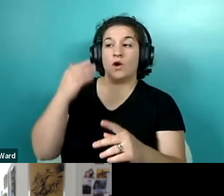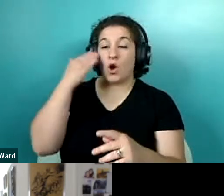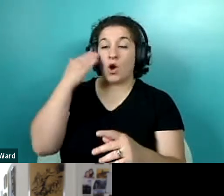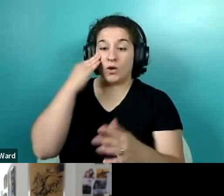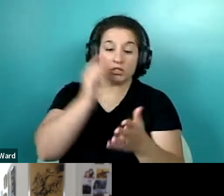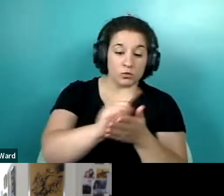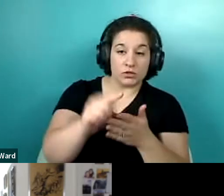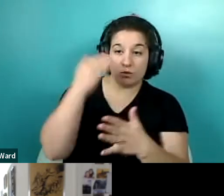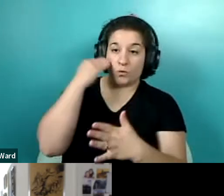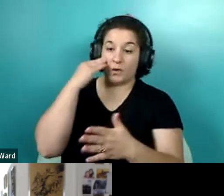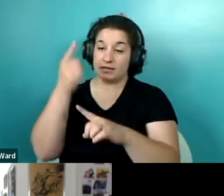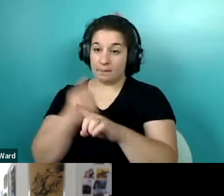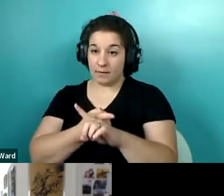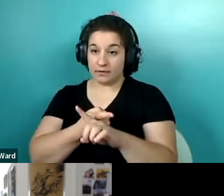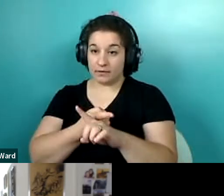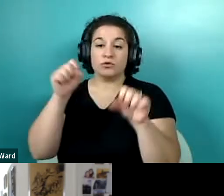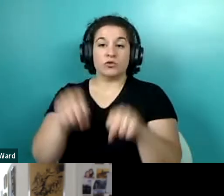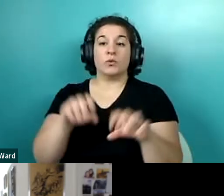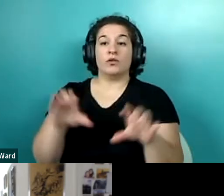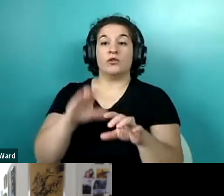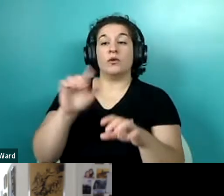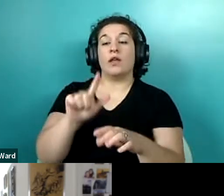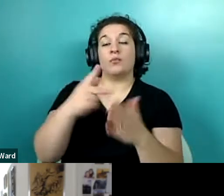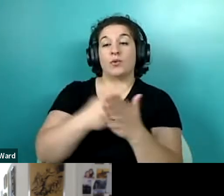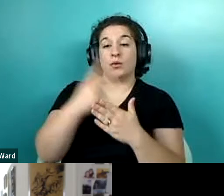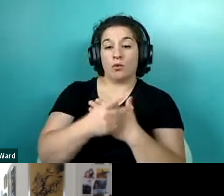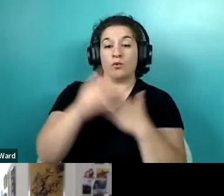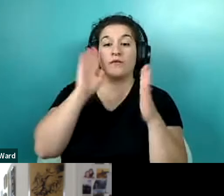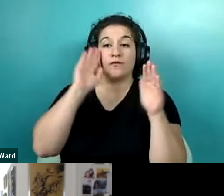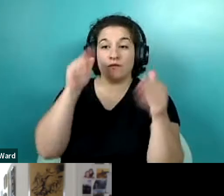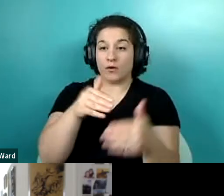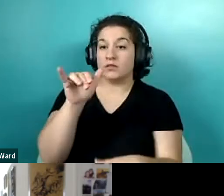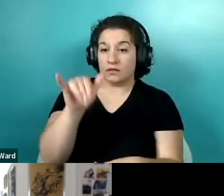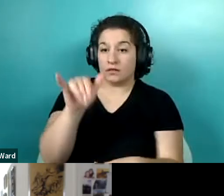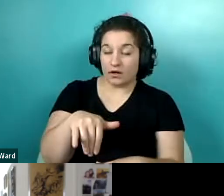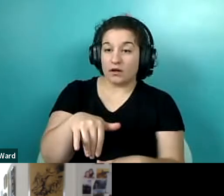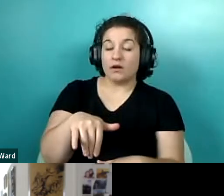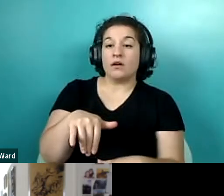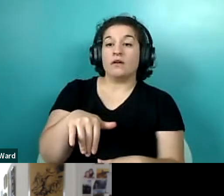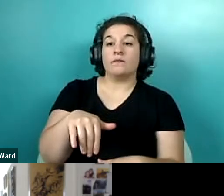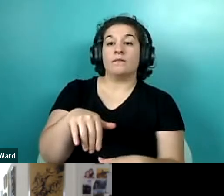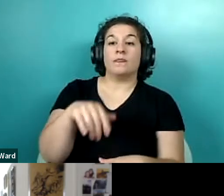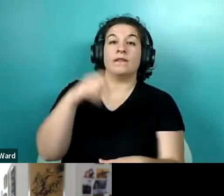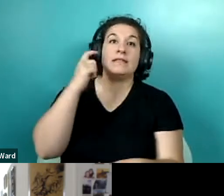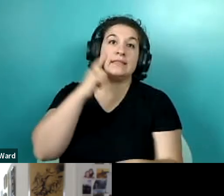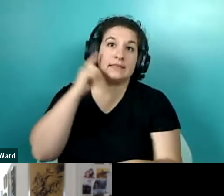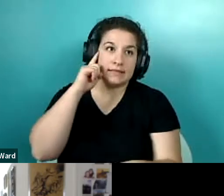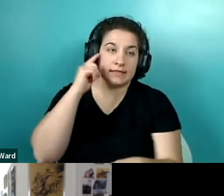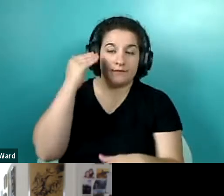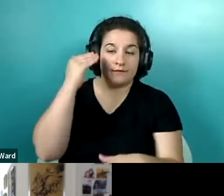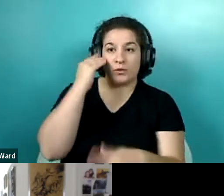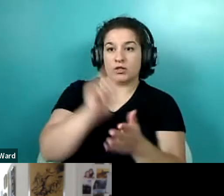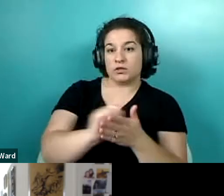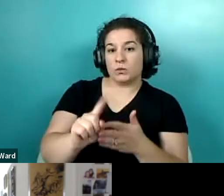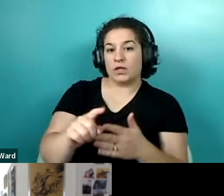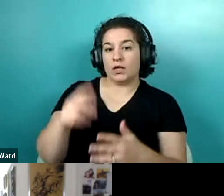library programming centered on those weeks, for Deaf Awareness Week, Blind Awareness Week. This is Disability Pride Month, so there could